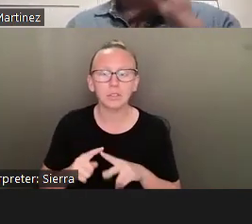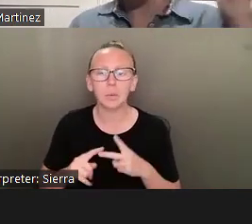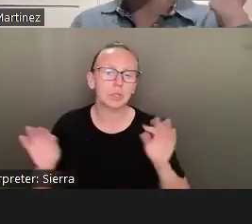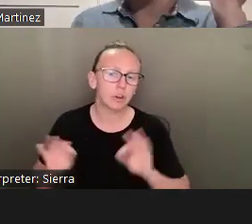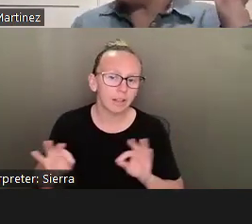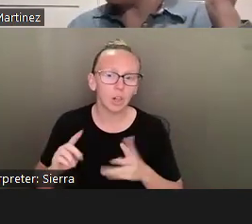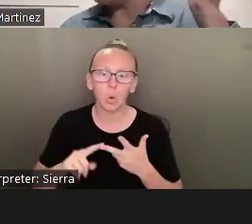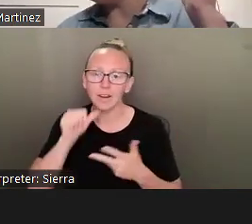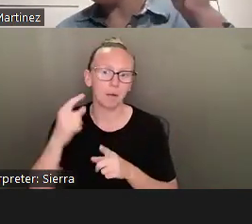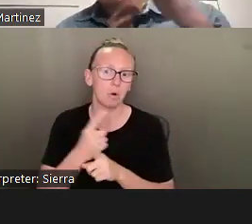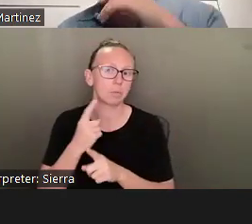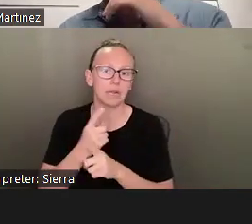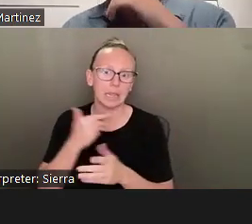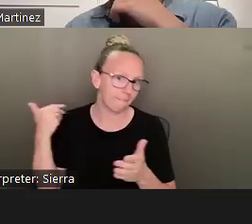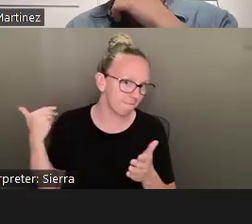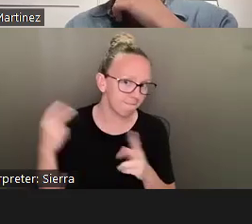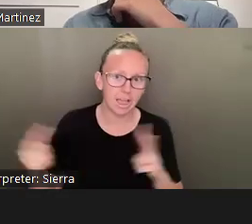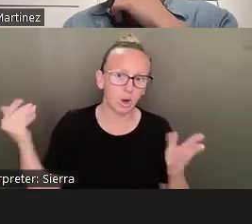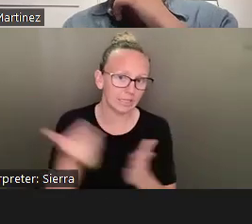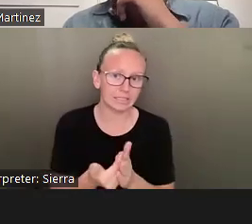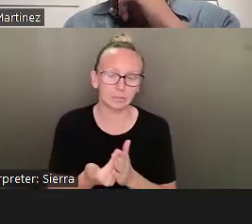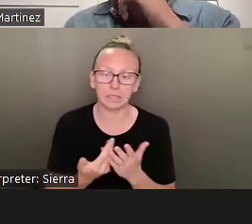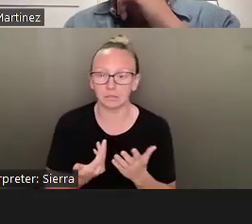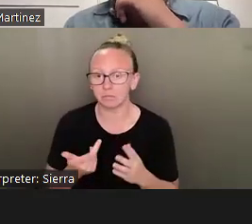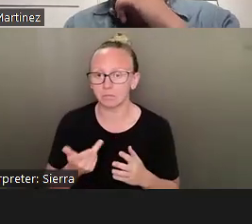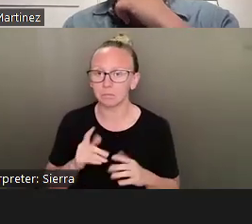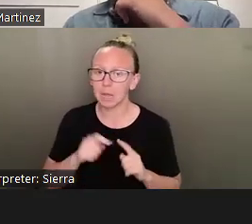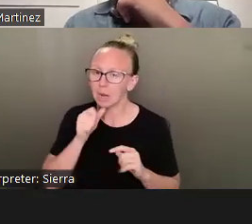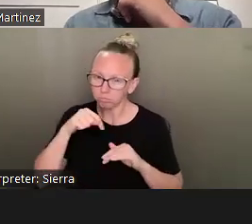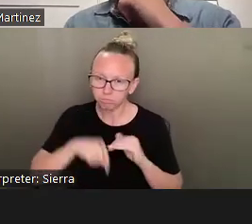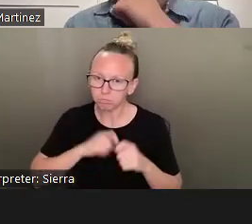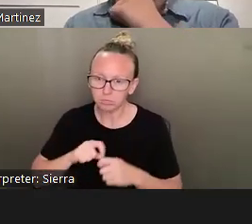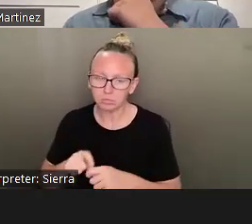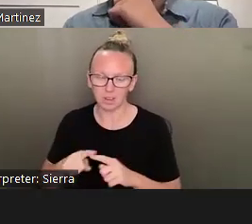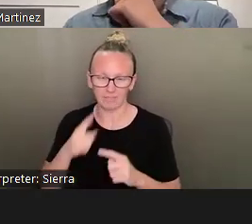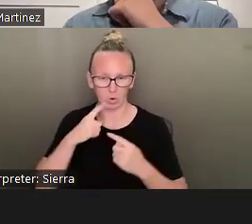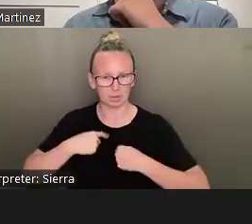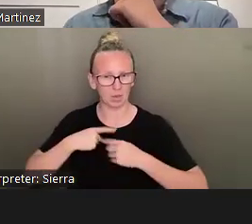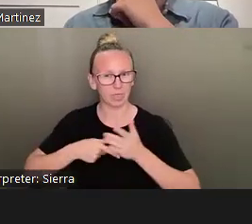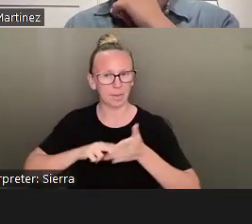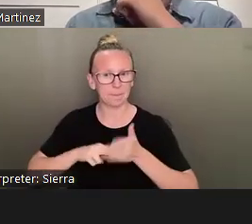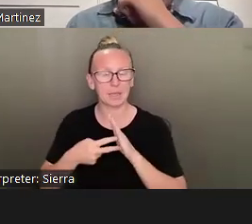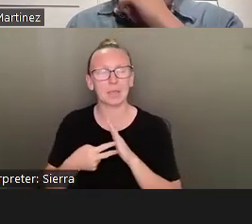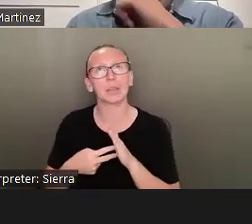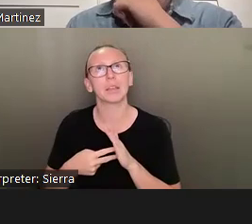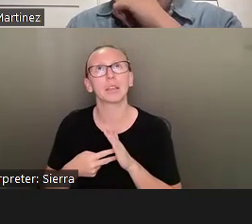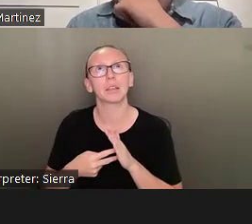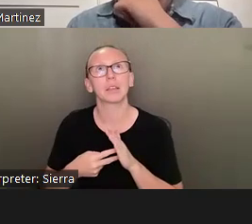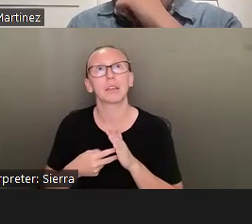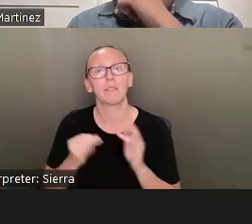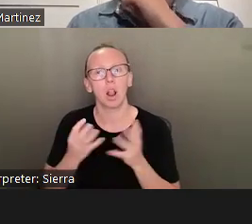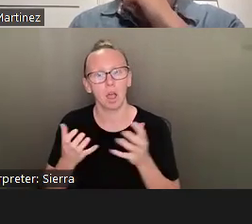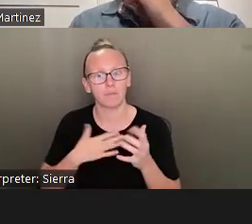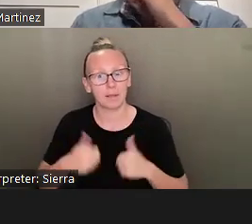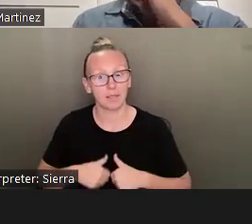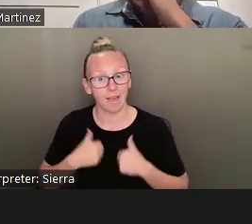or inappropriately intimate. But what does that mean for me if a lot of my